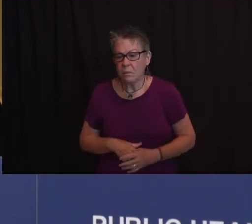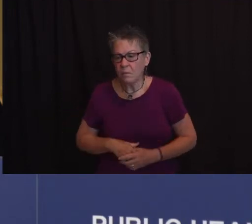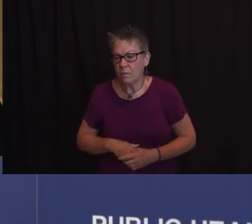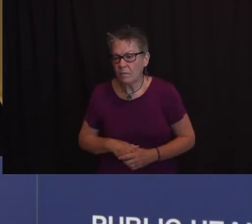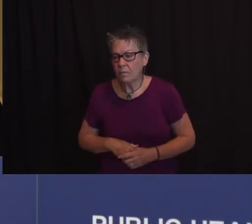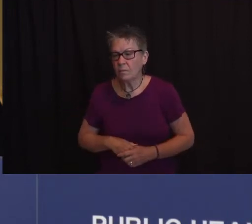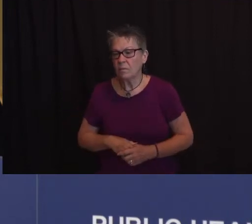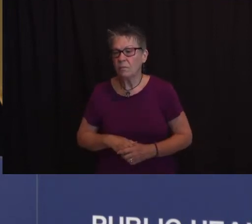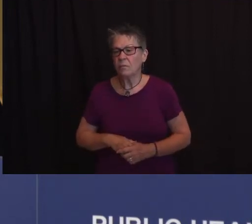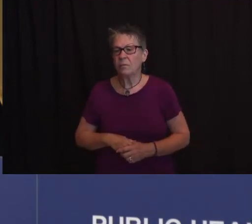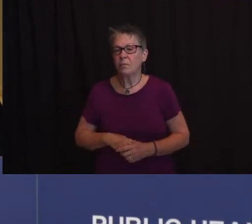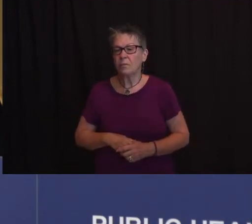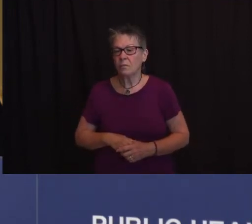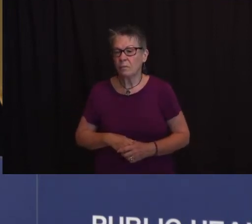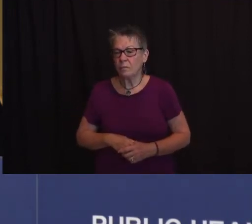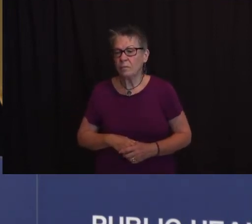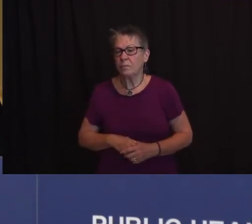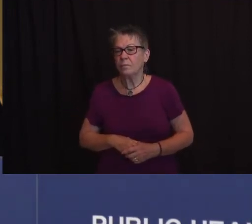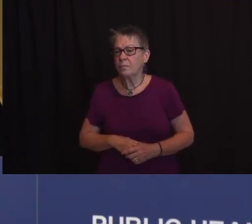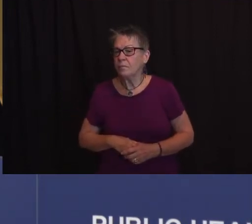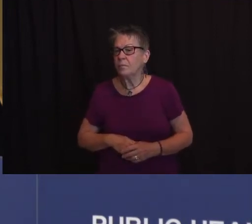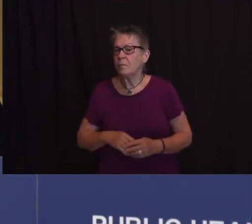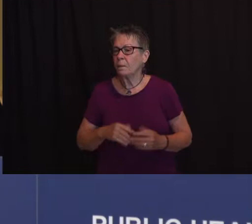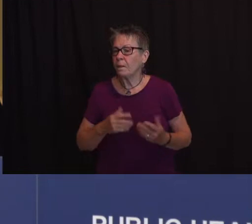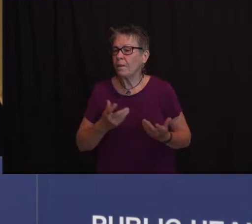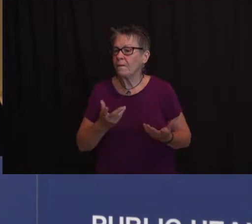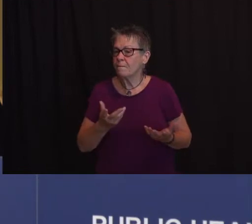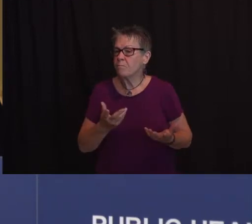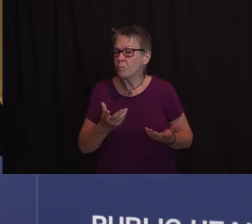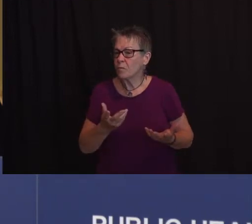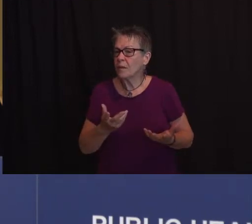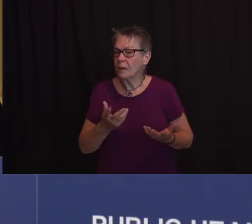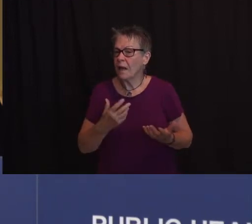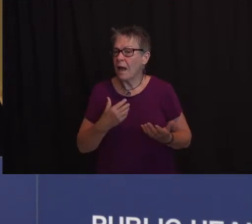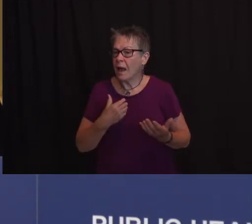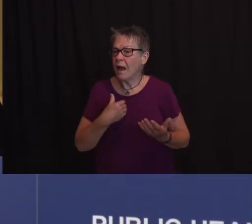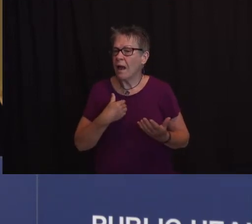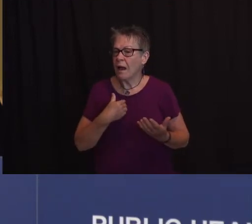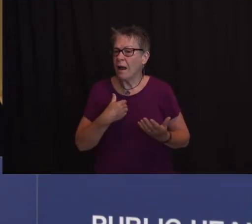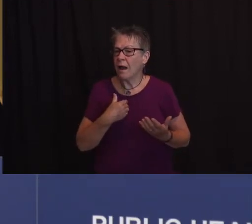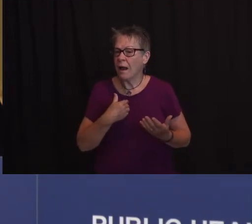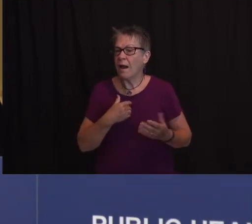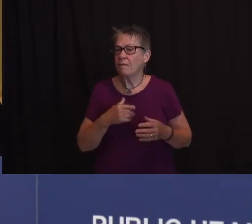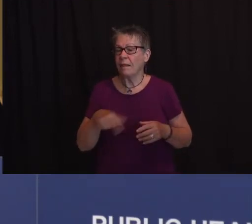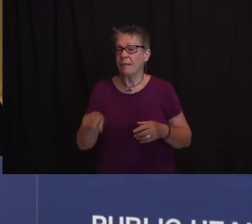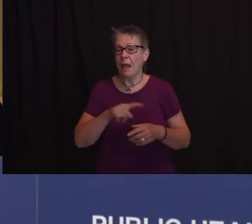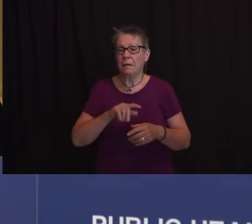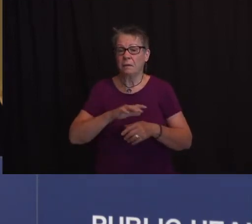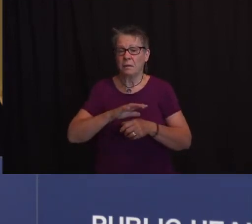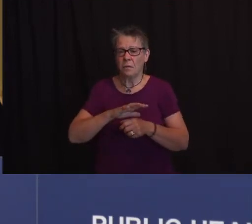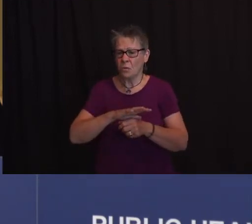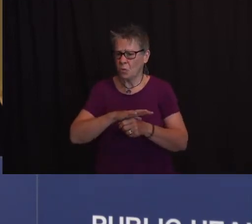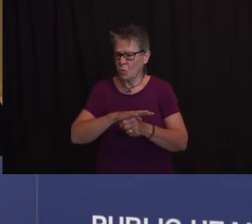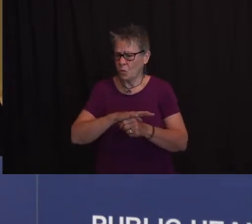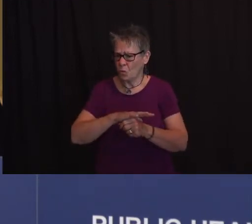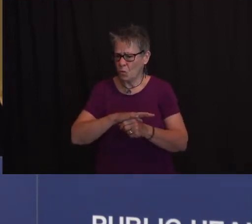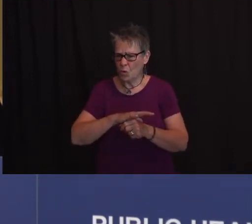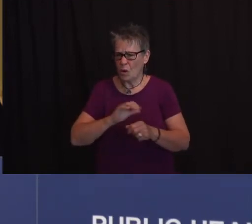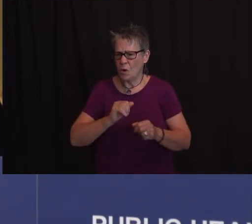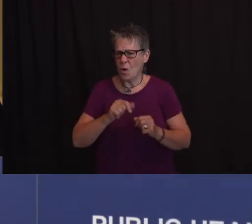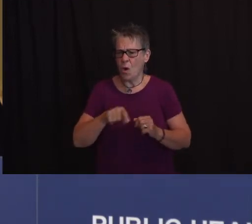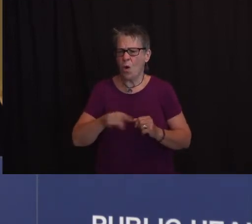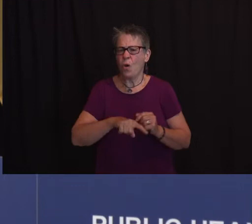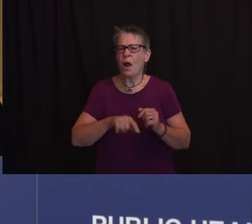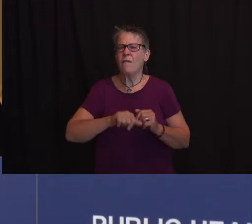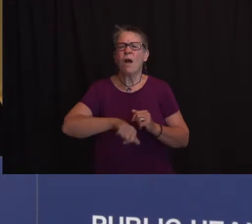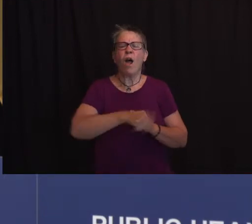illnesses, particularly among younger individuals. And what we found, or what the national surveillance has shown, this increase